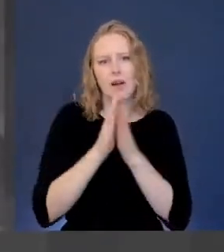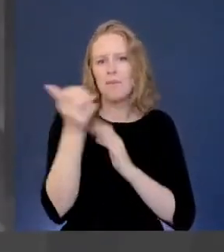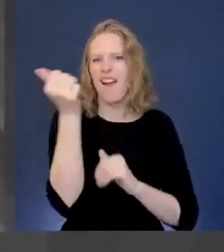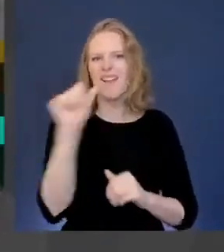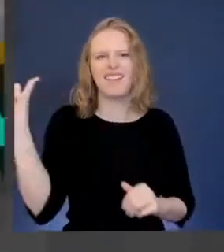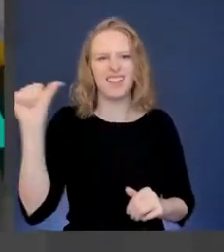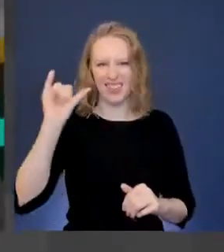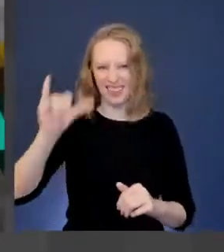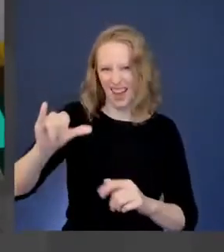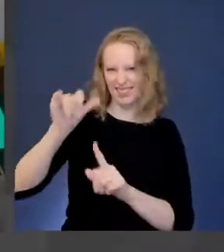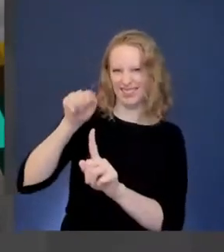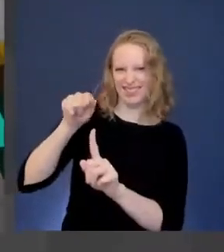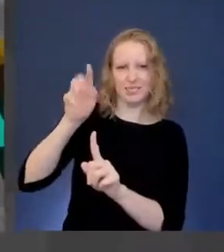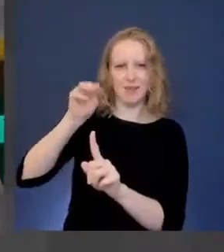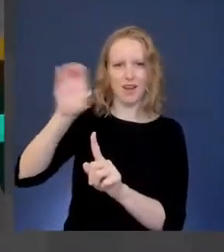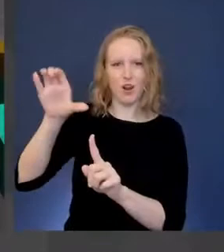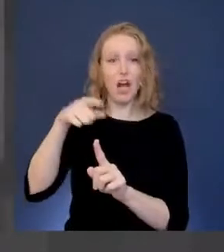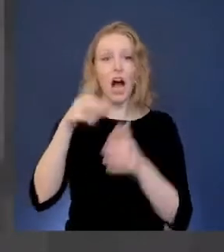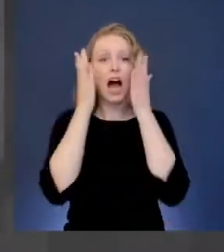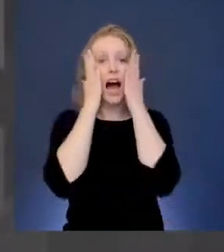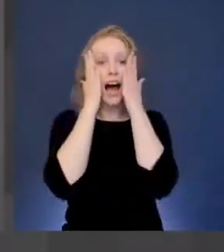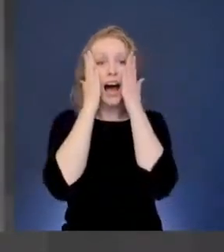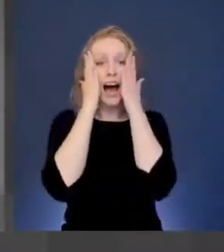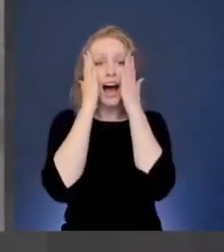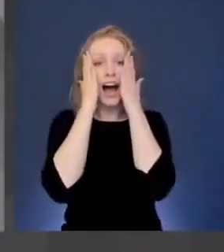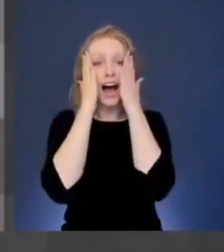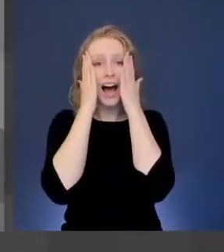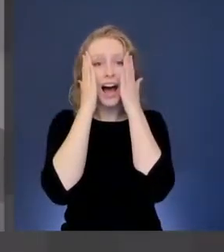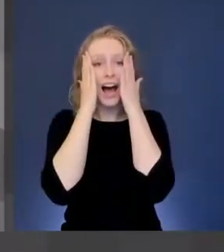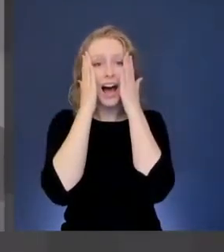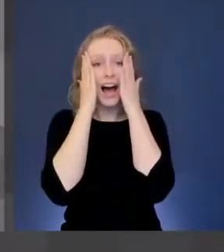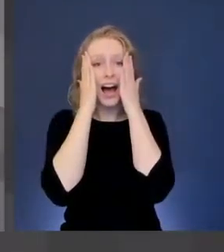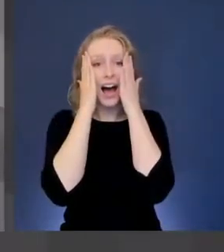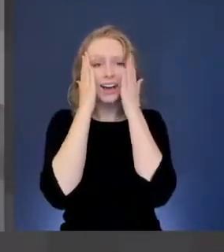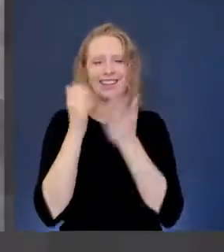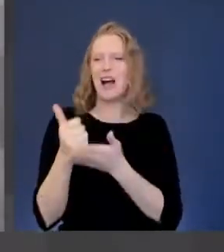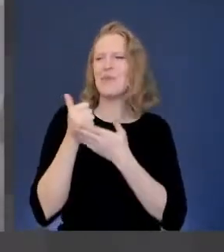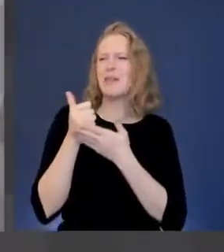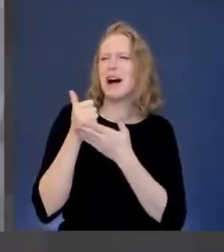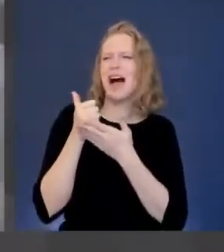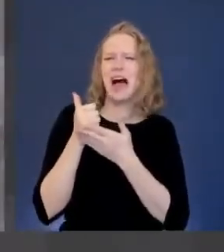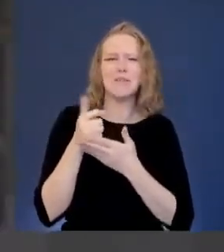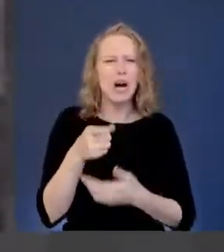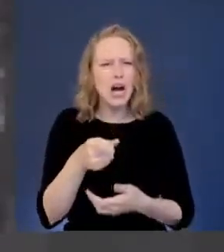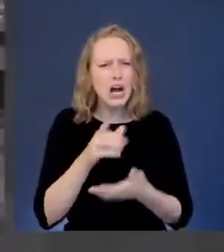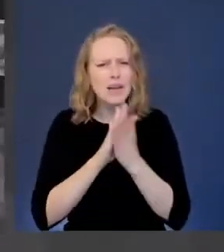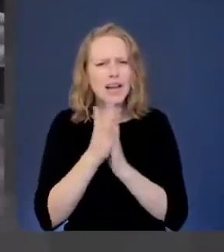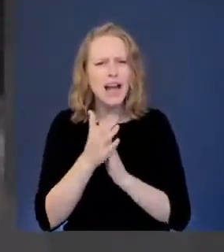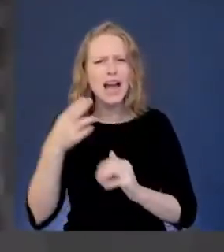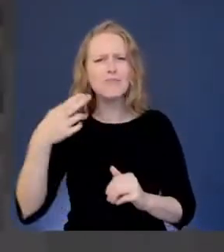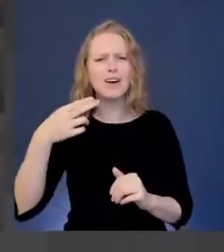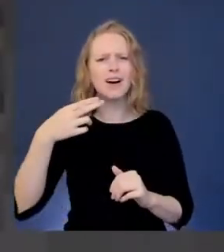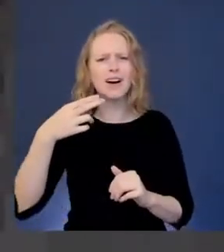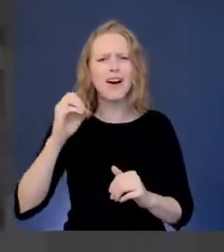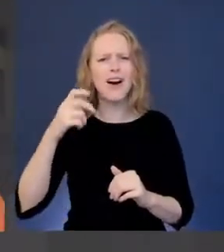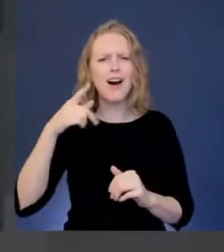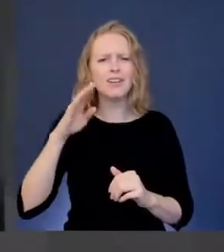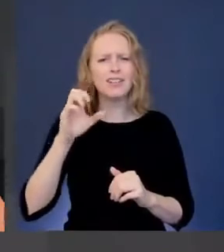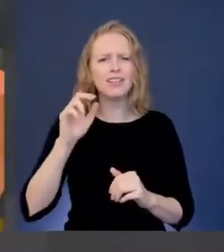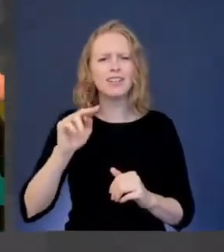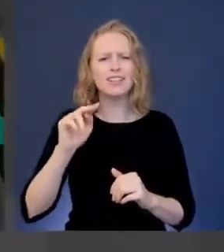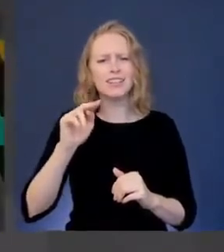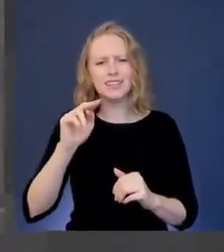Minecraft. I'll bet. Oh, help me! Help me! Help me! Oh my gosh, you're a hoglin! Get me out of